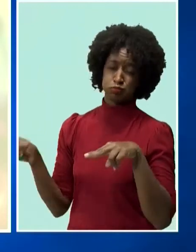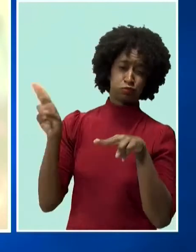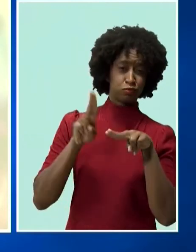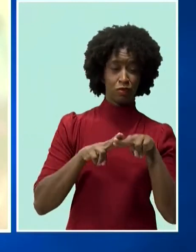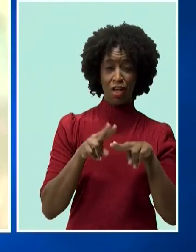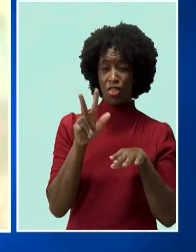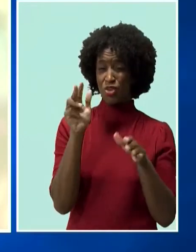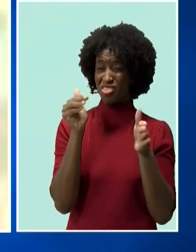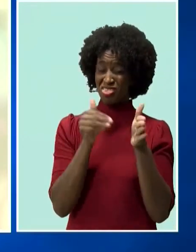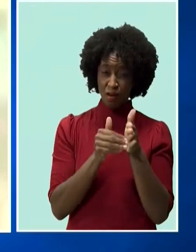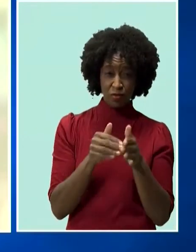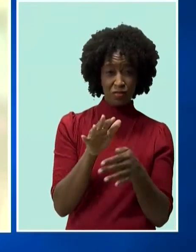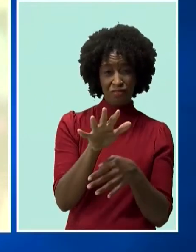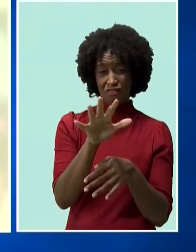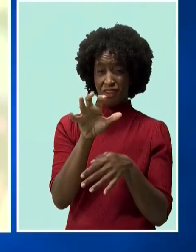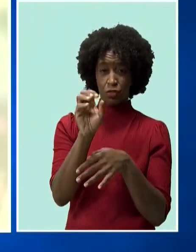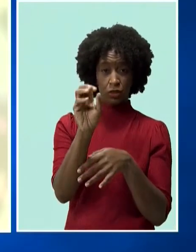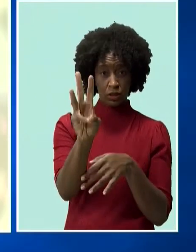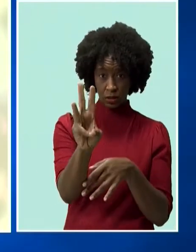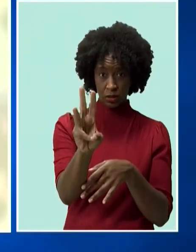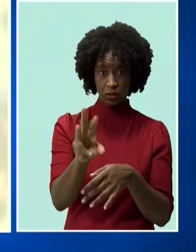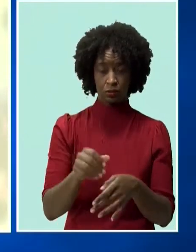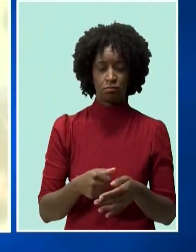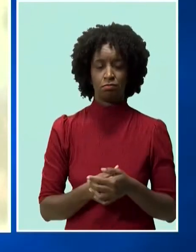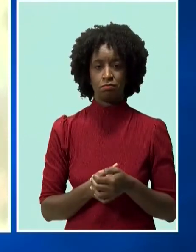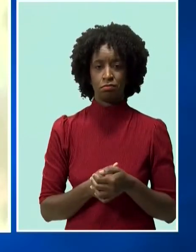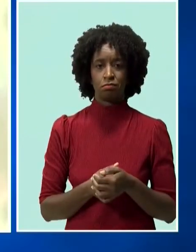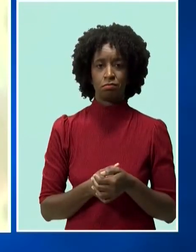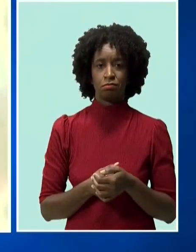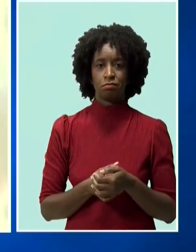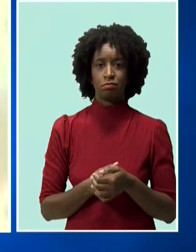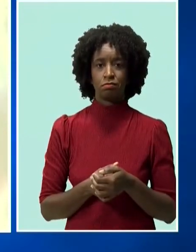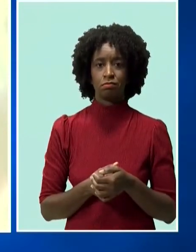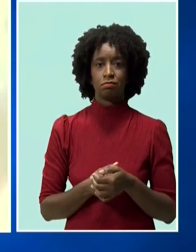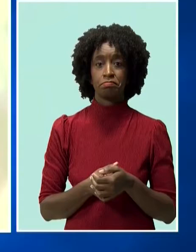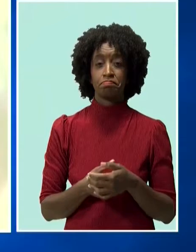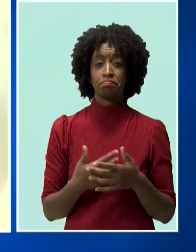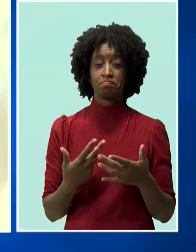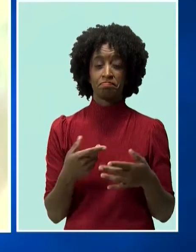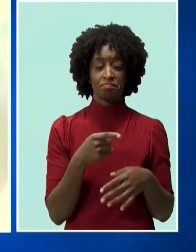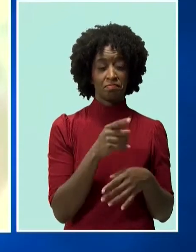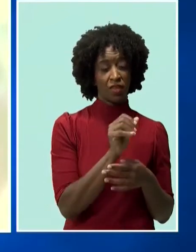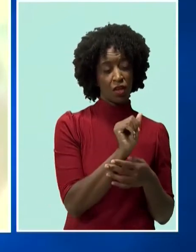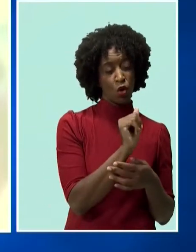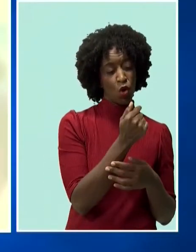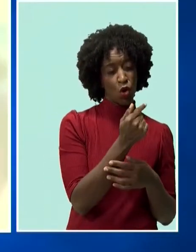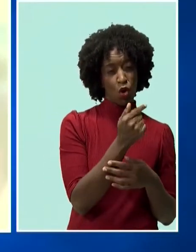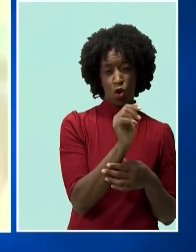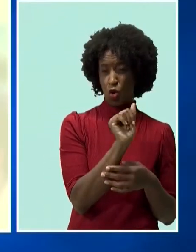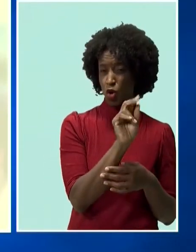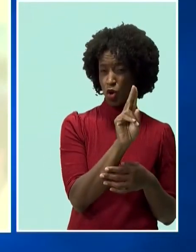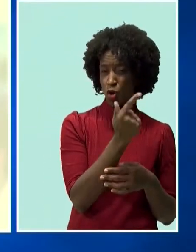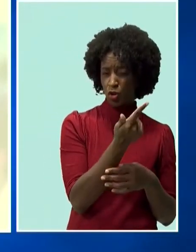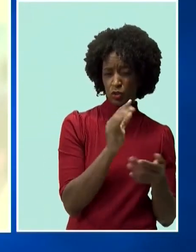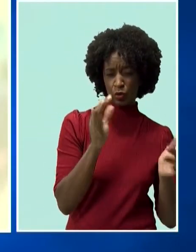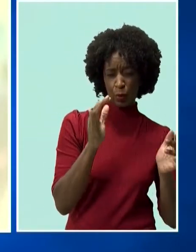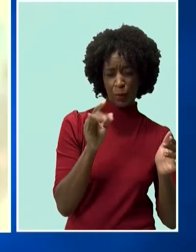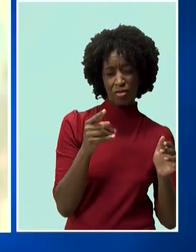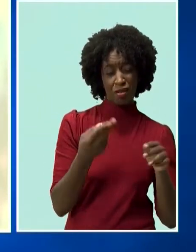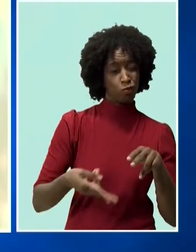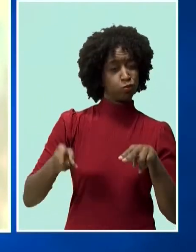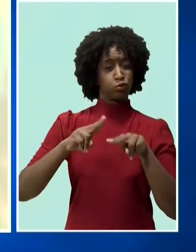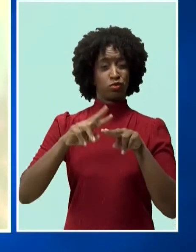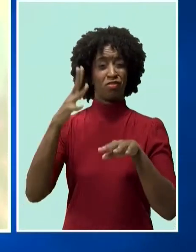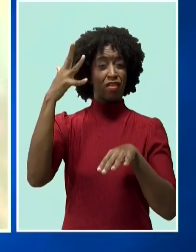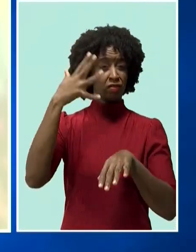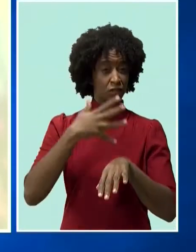3,506 cases recorded in that month. That's almost over 5 times the amount for August. Now, we're just 13 days into October.